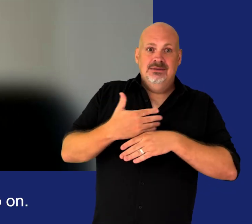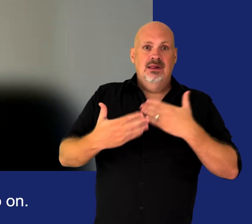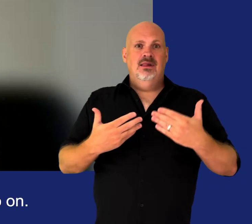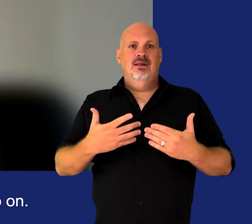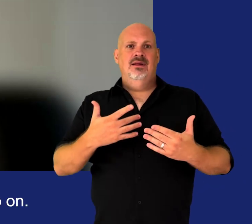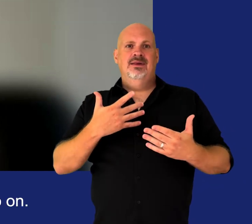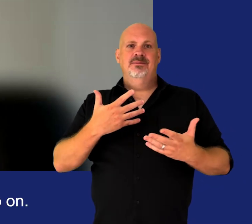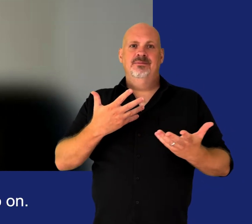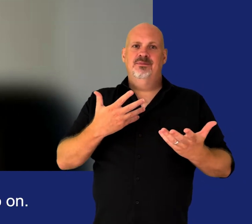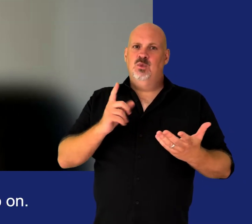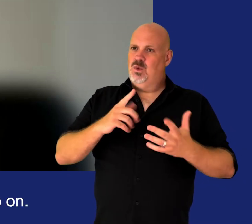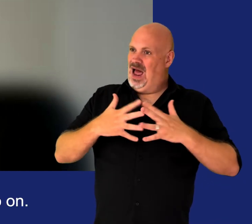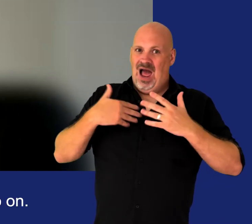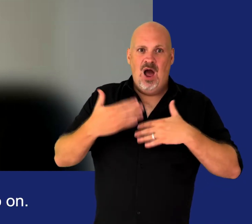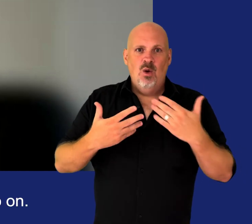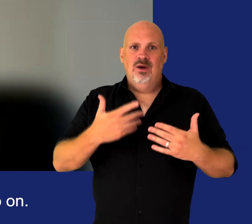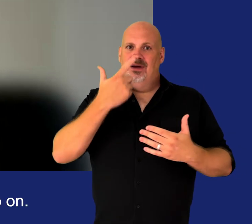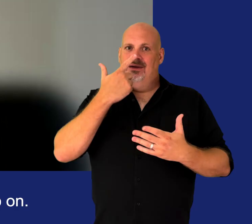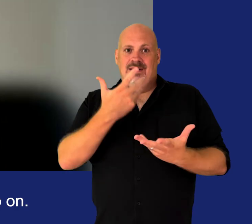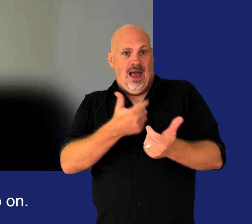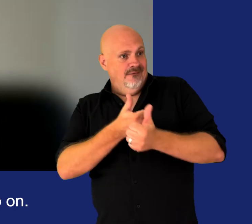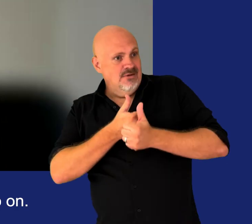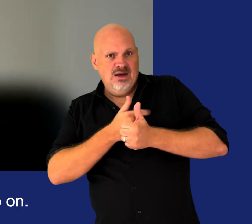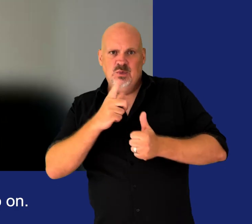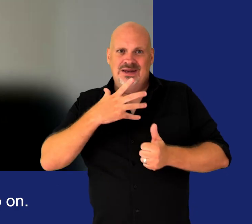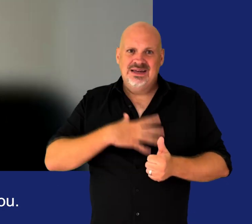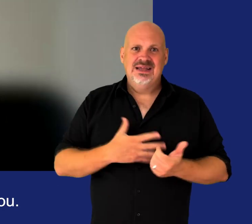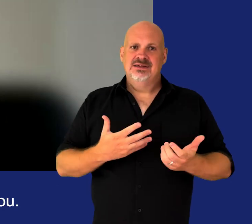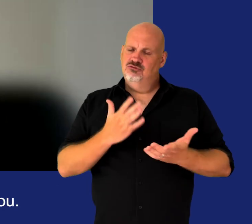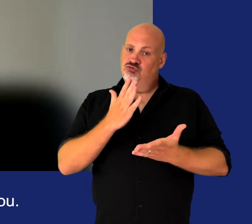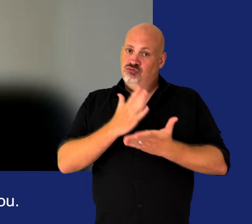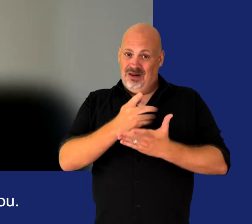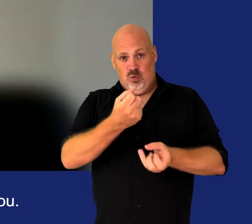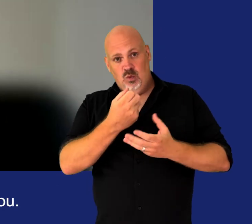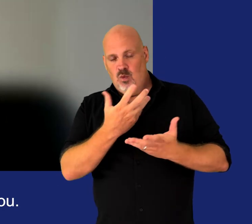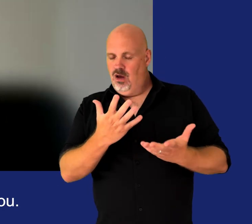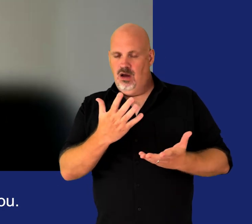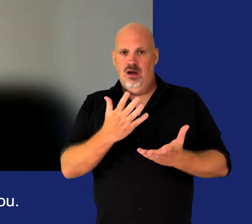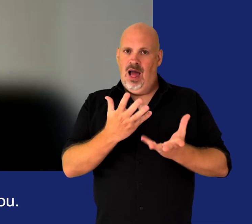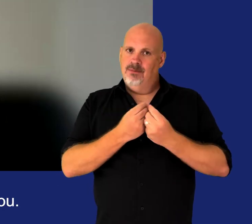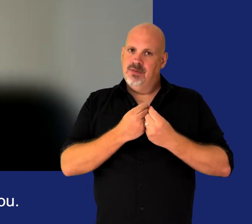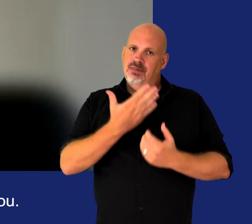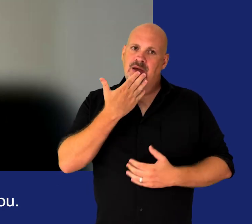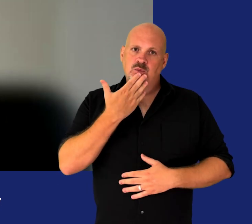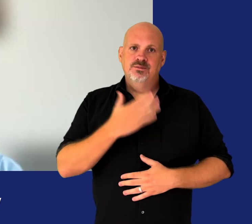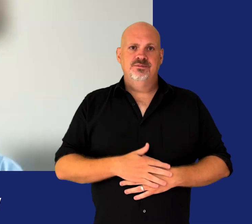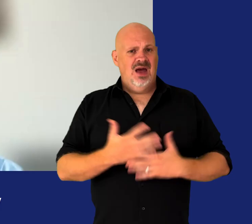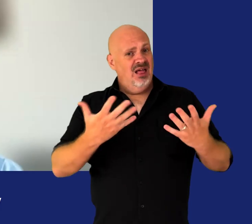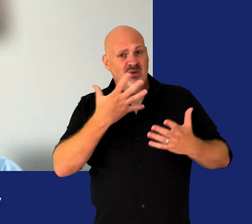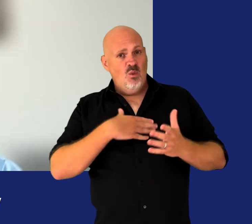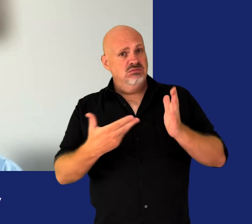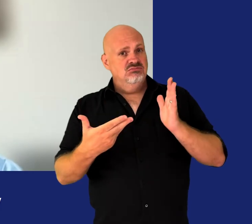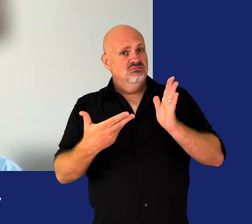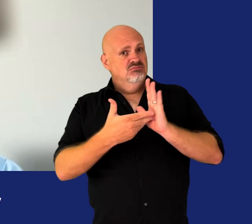also having a go-to to get what you need or to get advice and so on. That's really helpful to hear. Thank you. Is